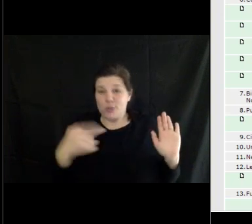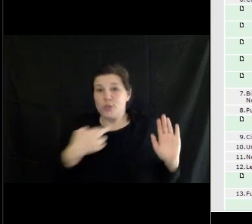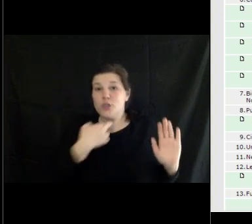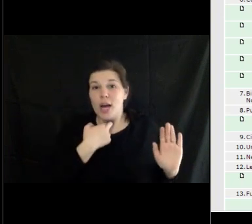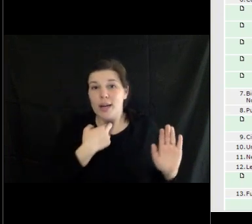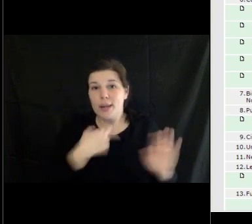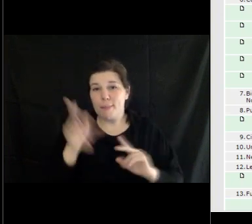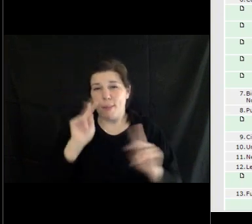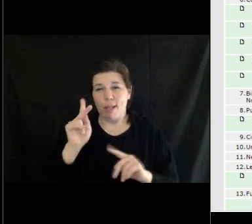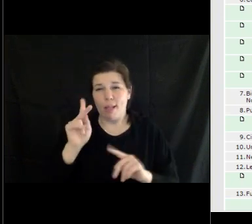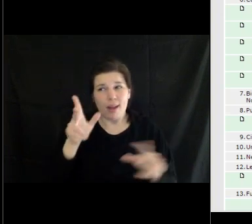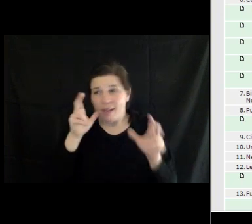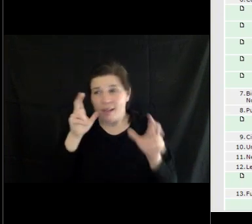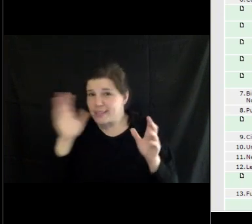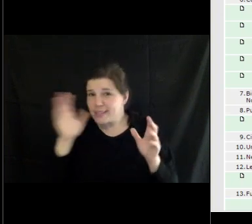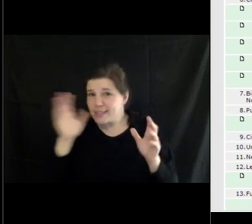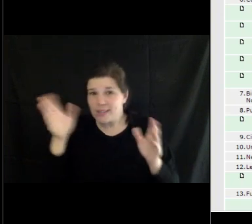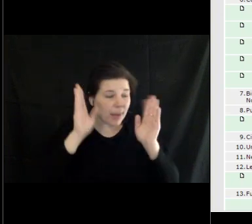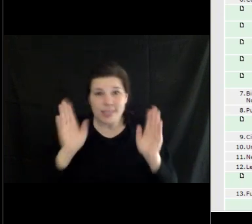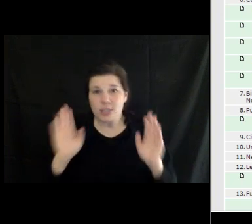heard,